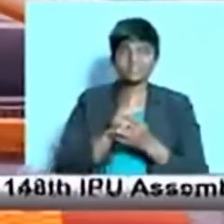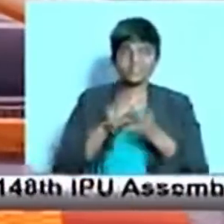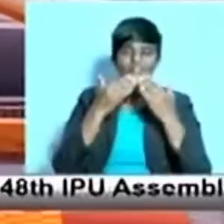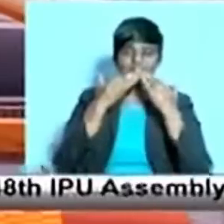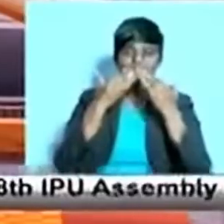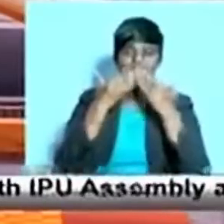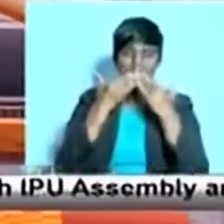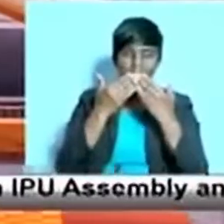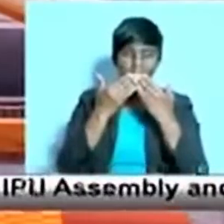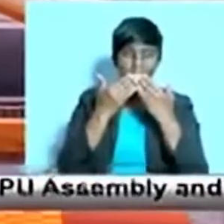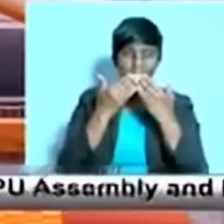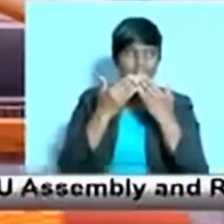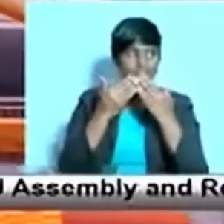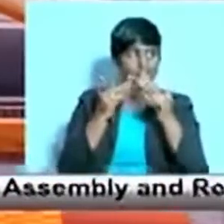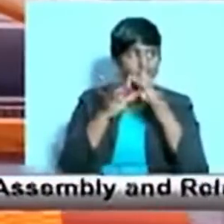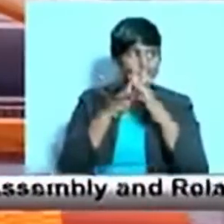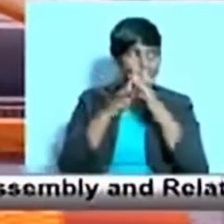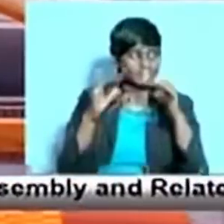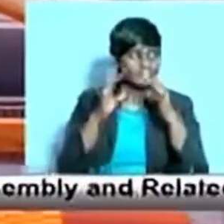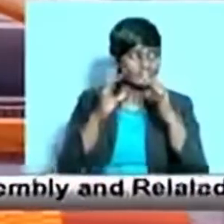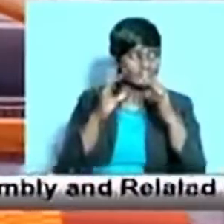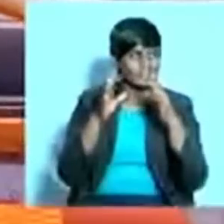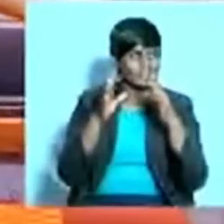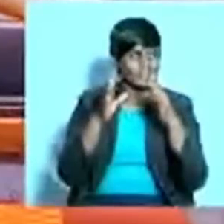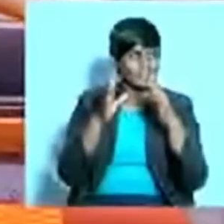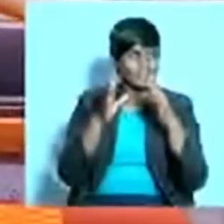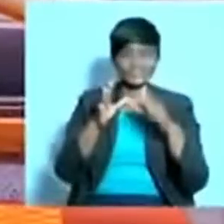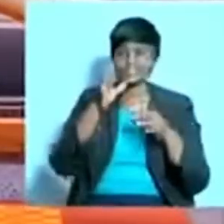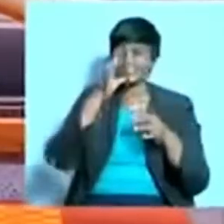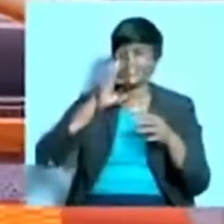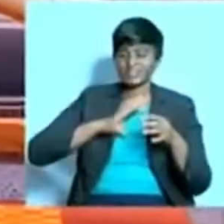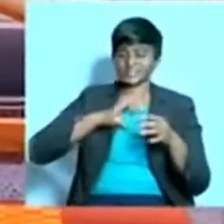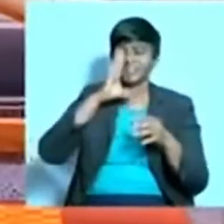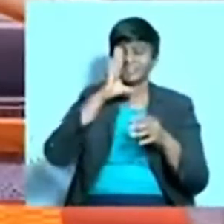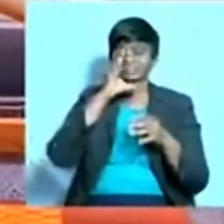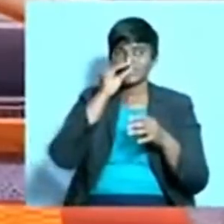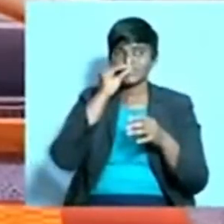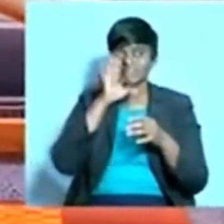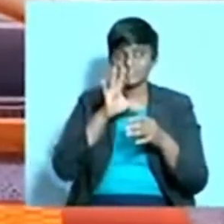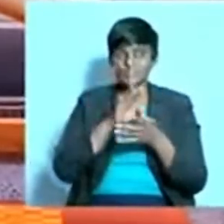Thank you so much, Madam Speaker.